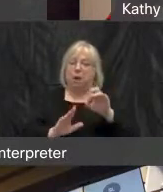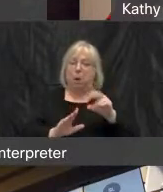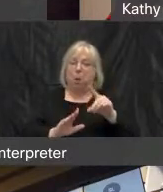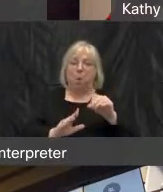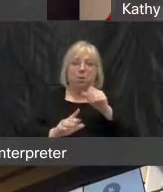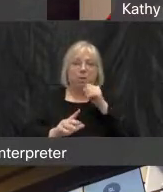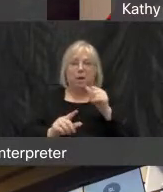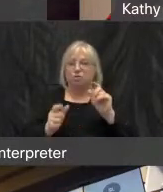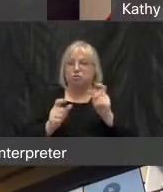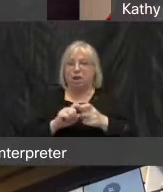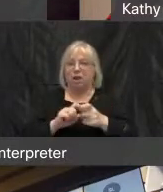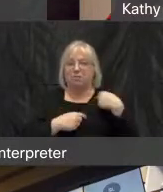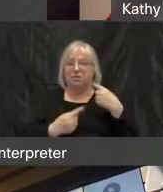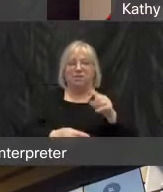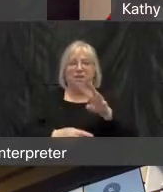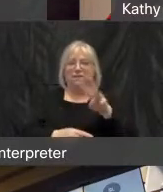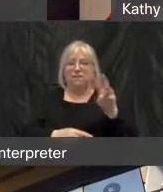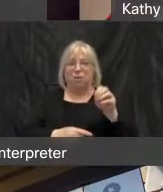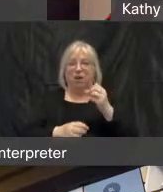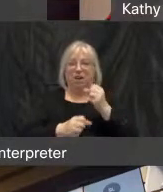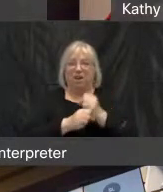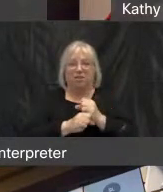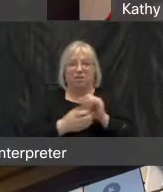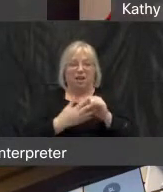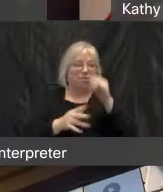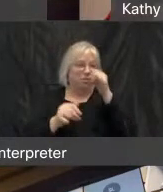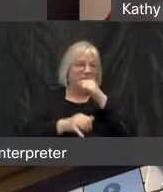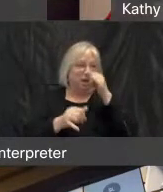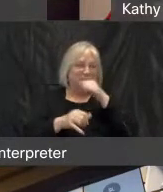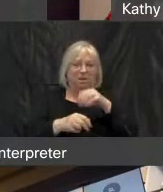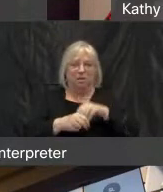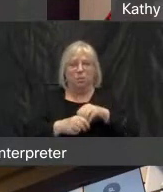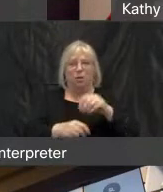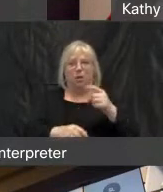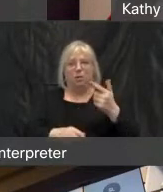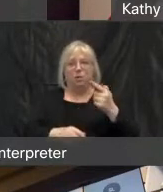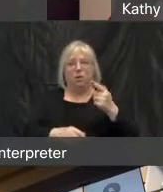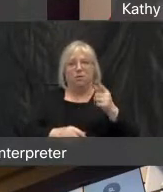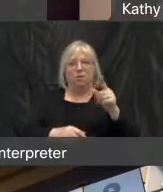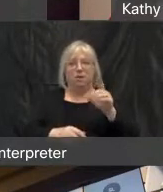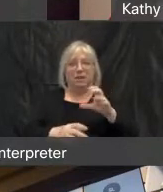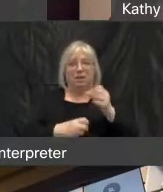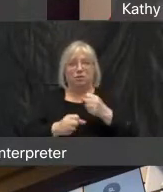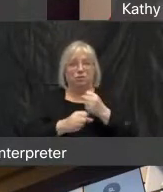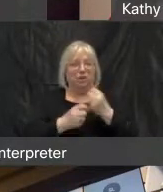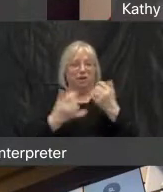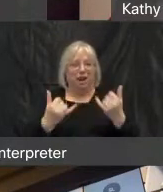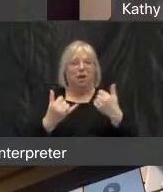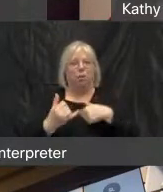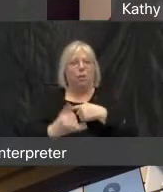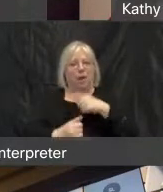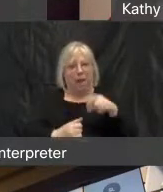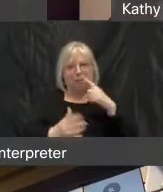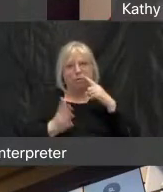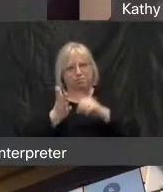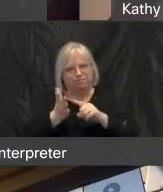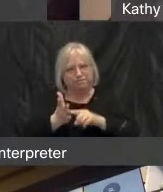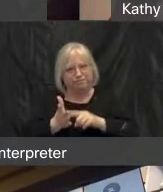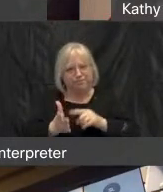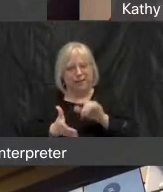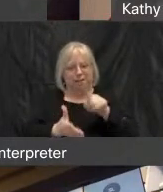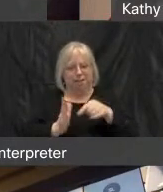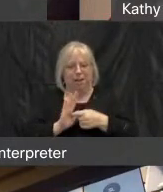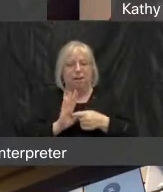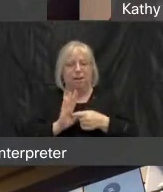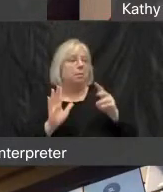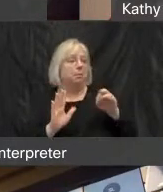years. And that's ridiculous. We're in the 21st century now. We got to look at this stuff. No, I agree. I think we